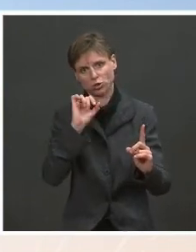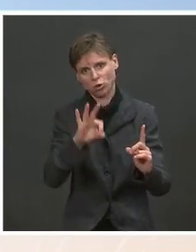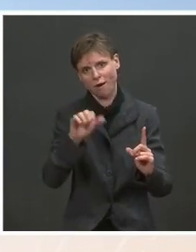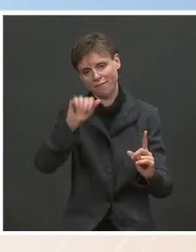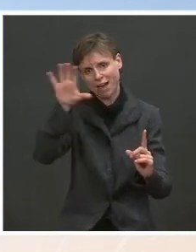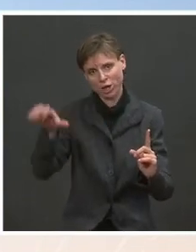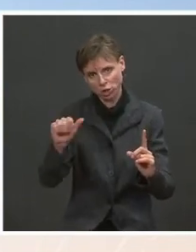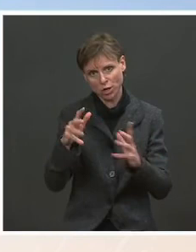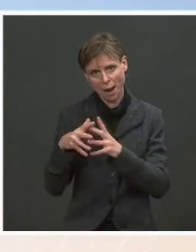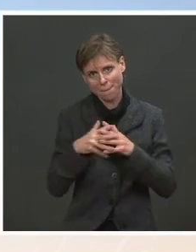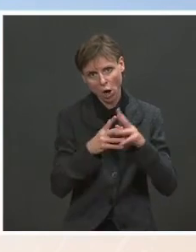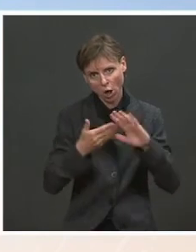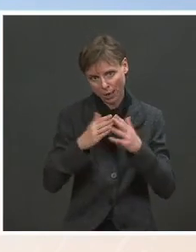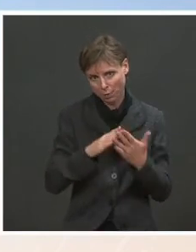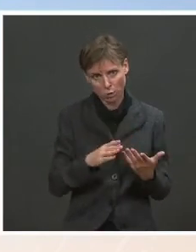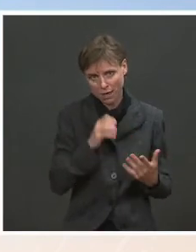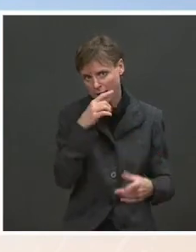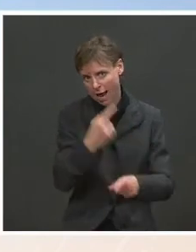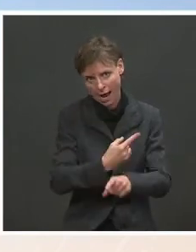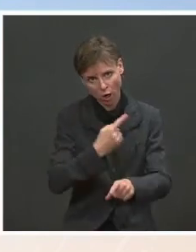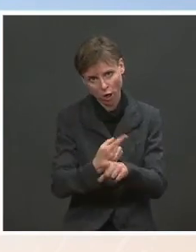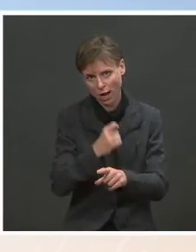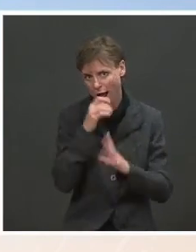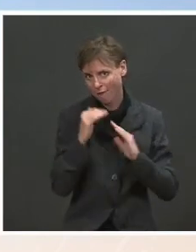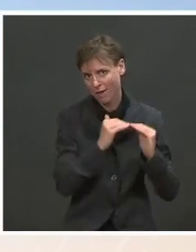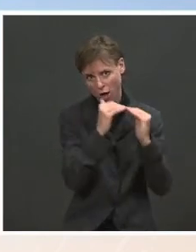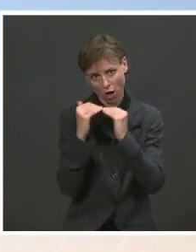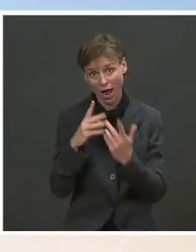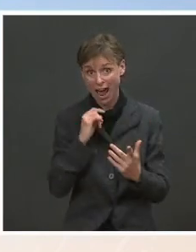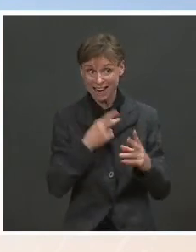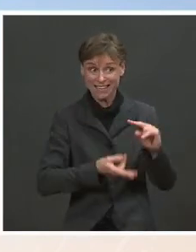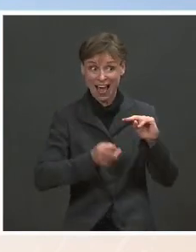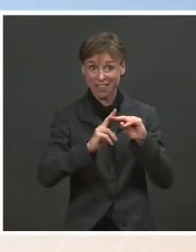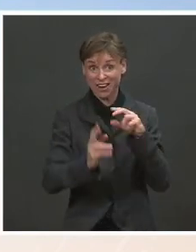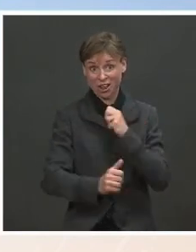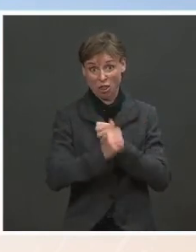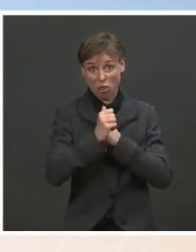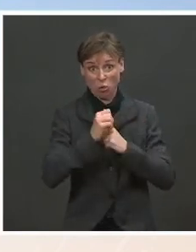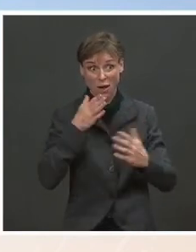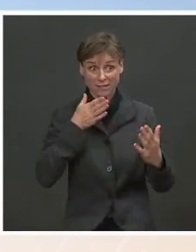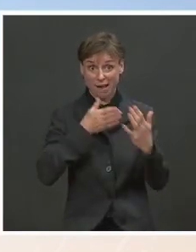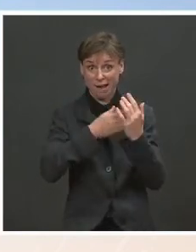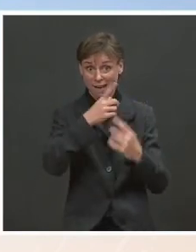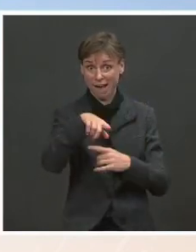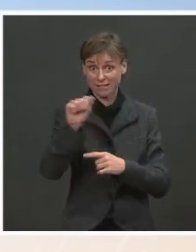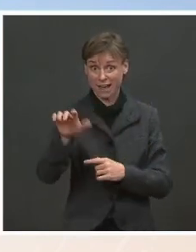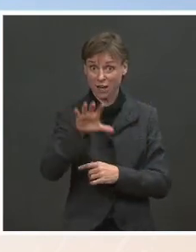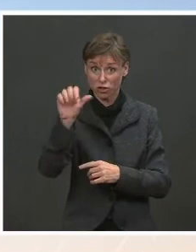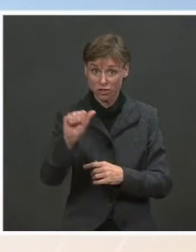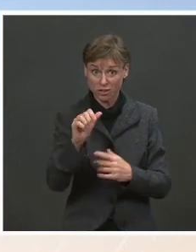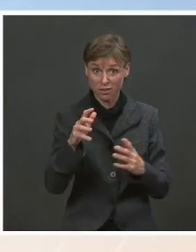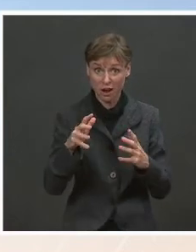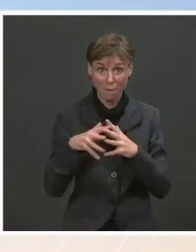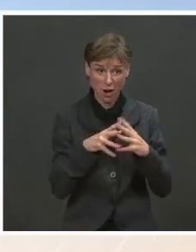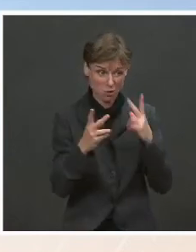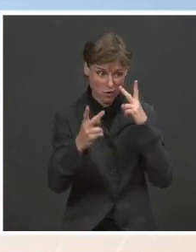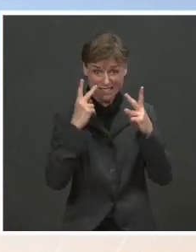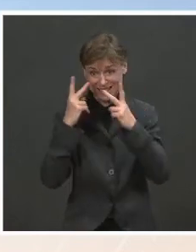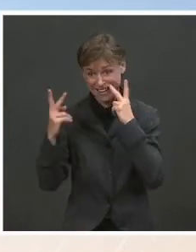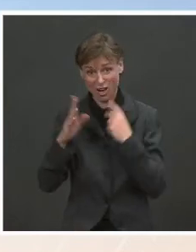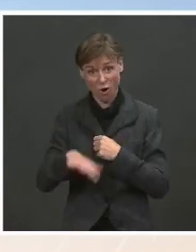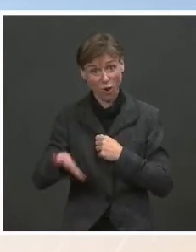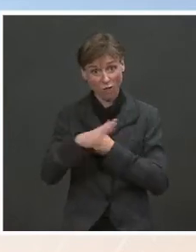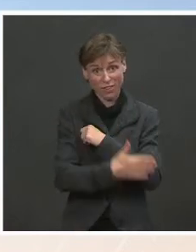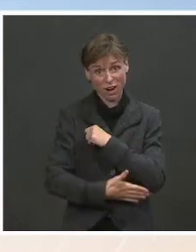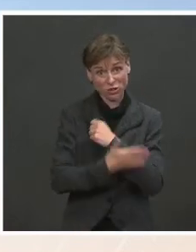threatening, has elevated threats against Asian Americans. And we're seeing that around the country. That's why even